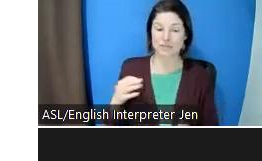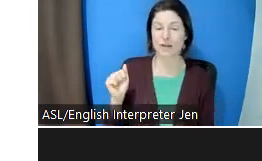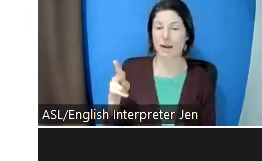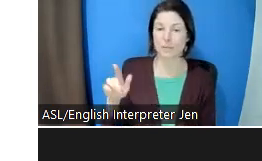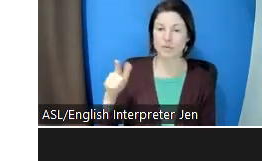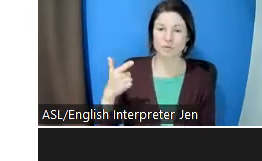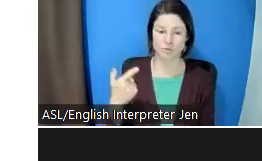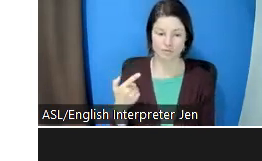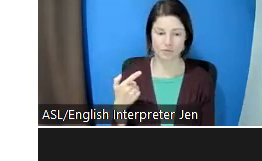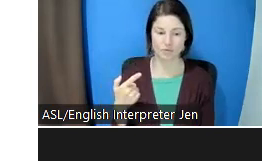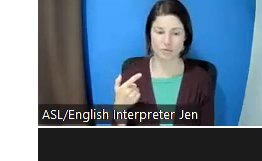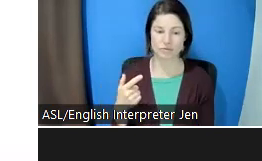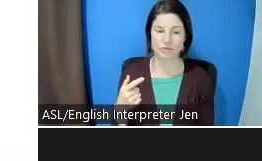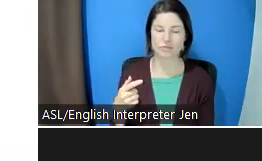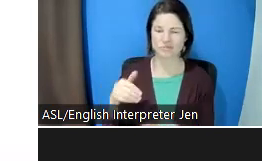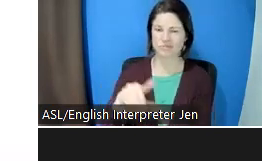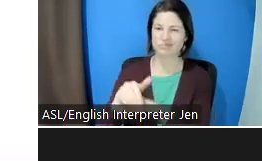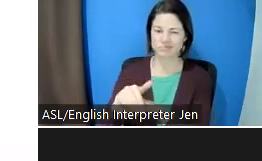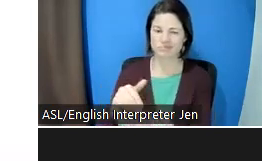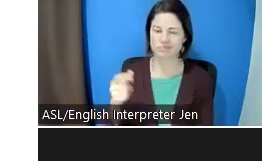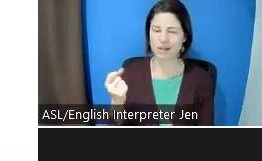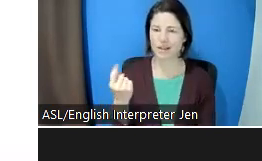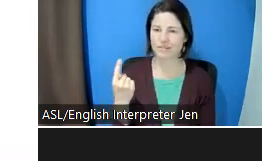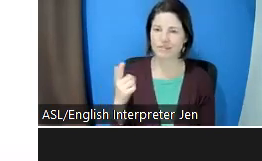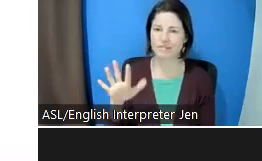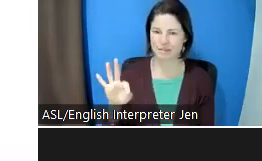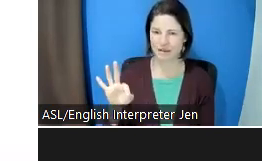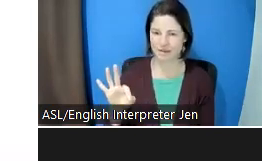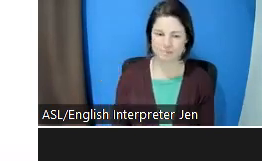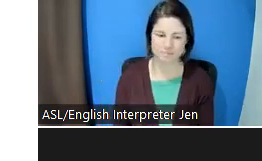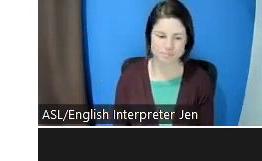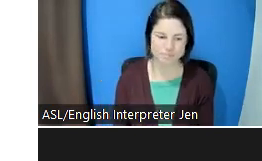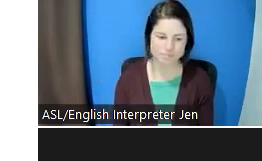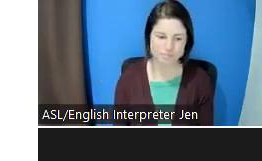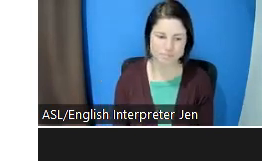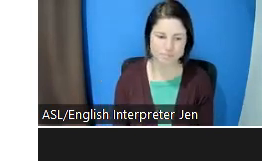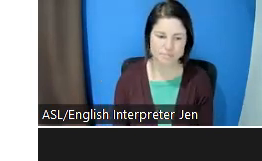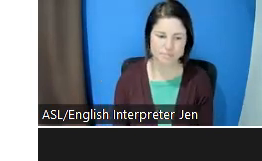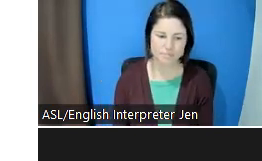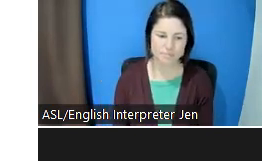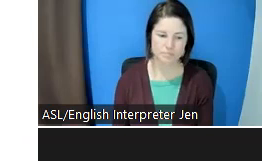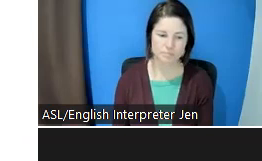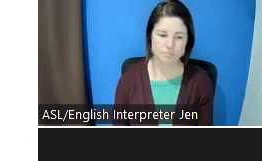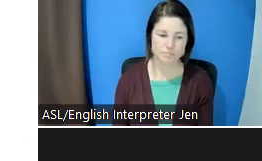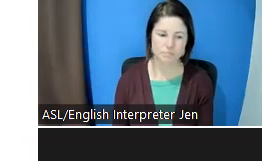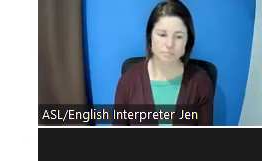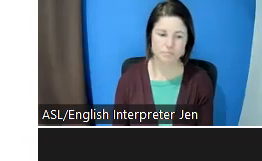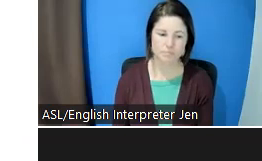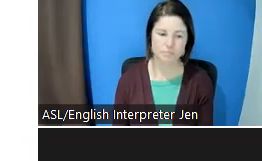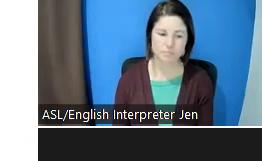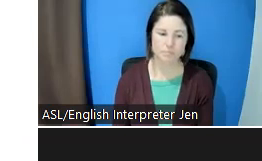11:59 p.m. When we move into May and June, we expect the following to occur for